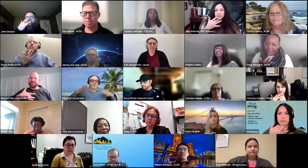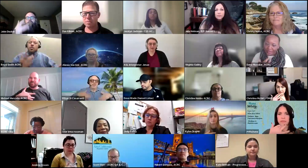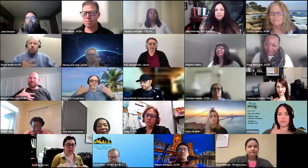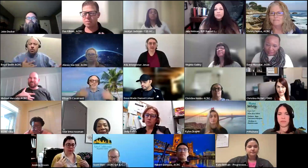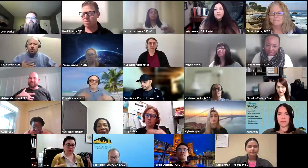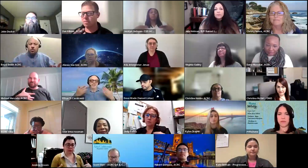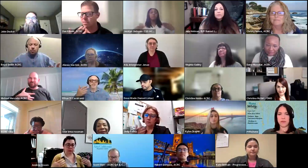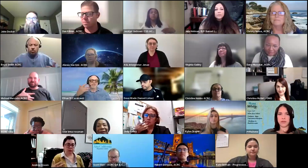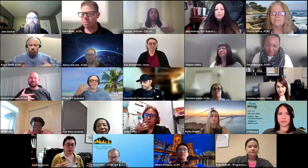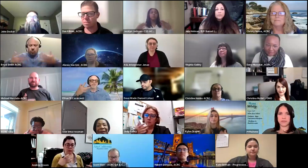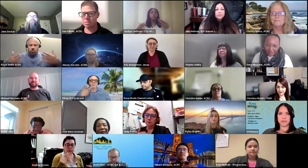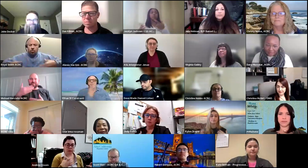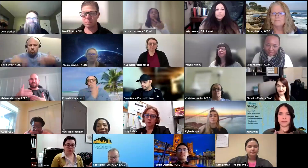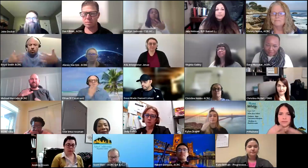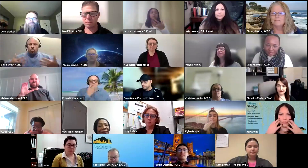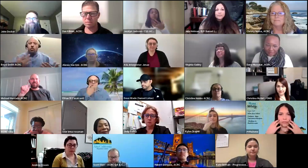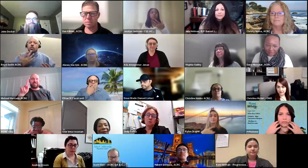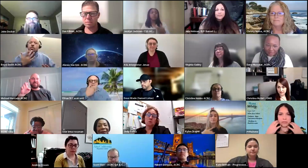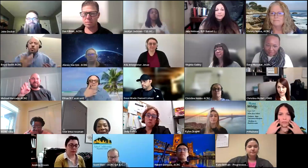So happy birthday.